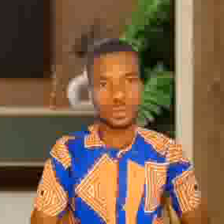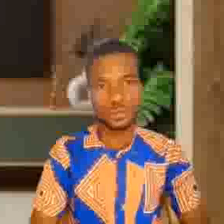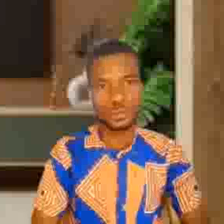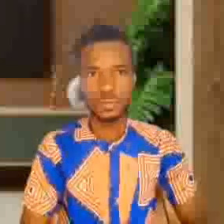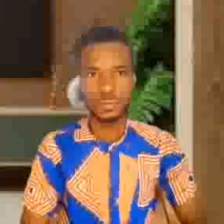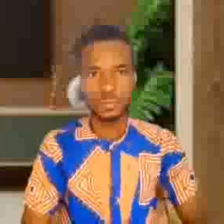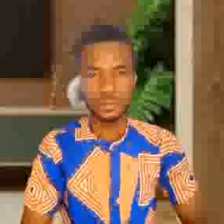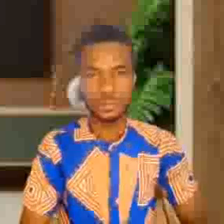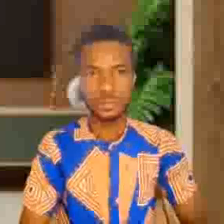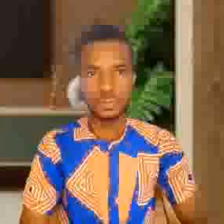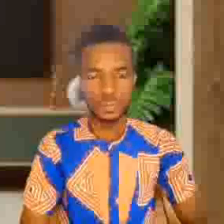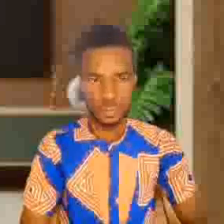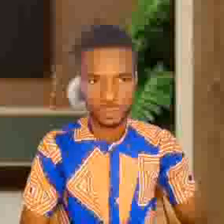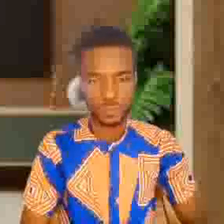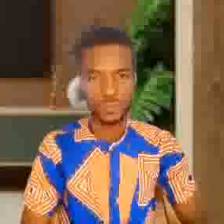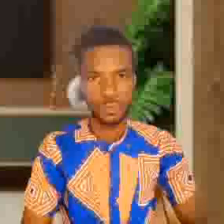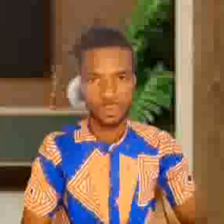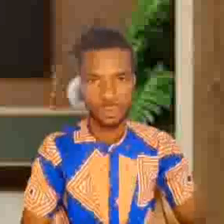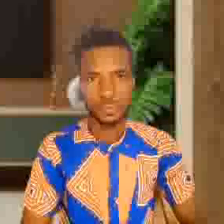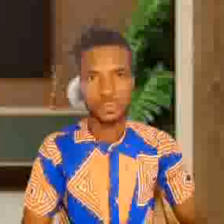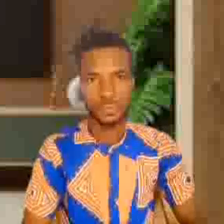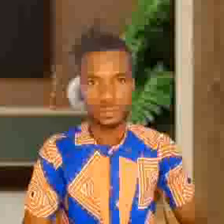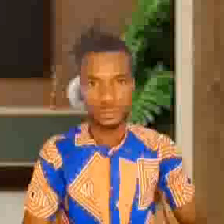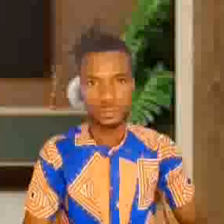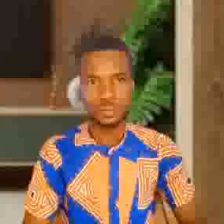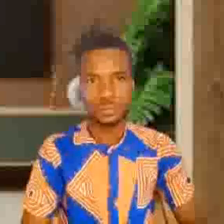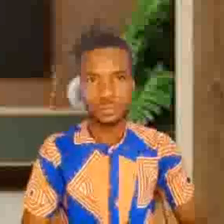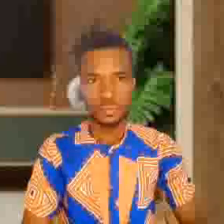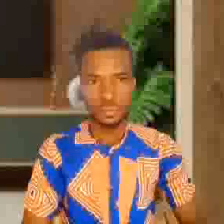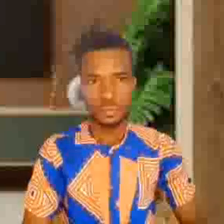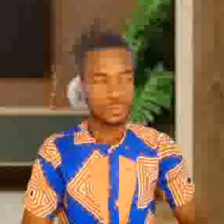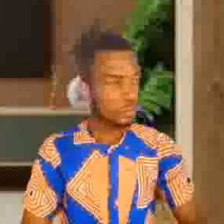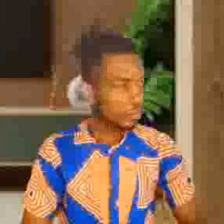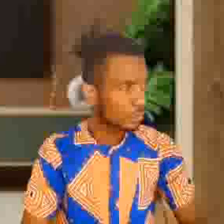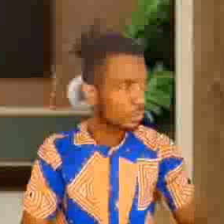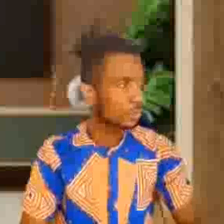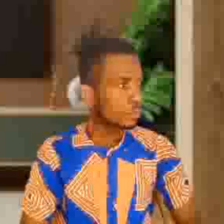man is the man I sent it. He said, okay, what am I going to tell you? He said, start a discussion with him.